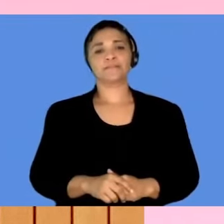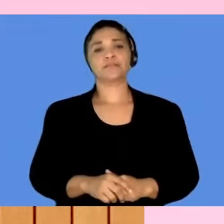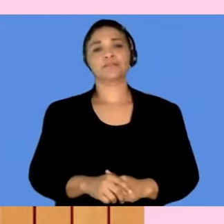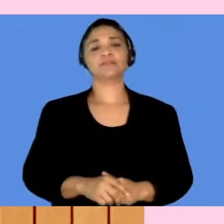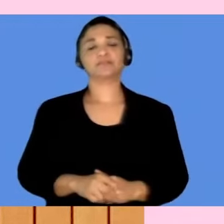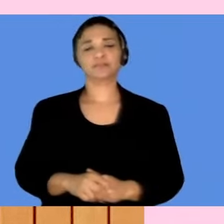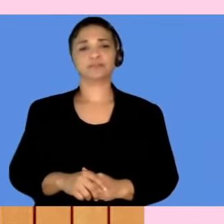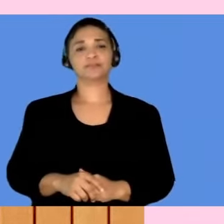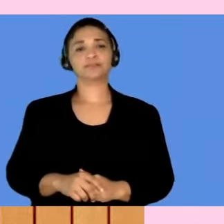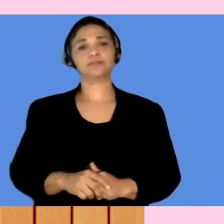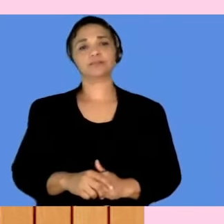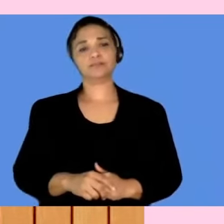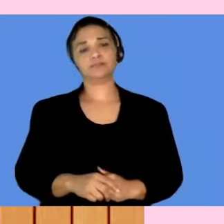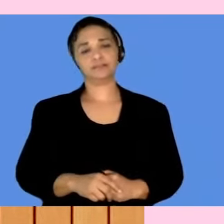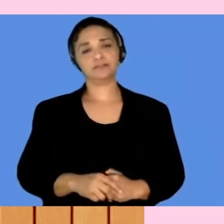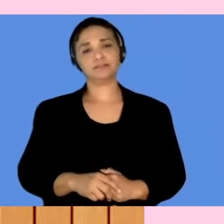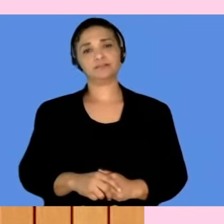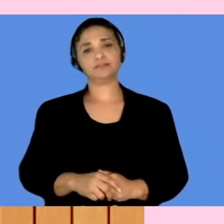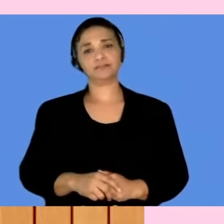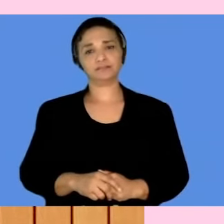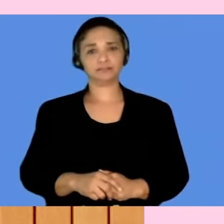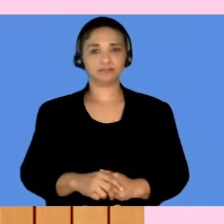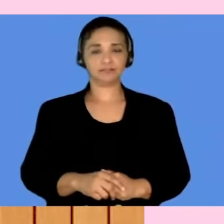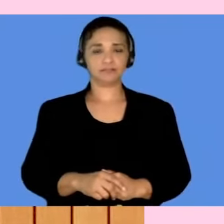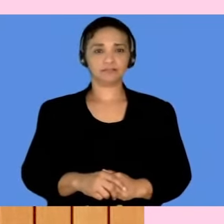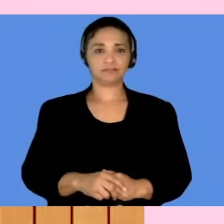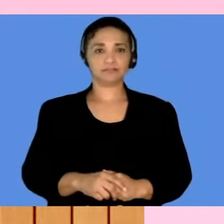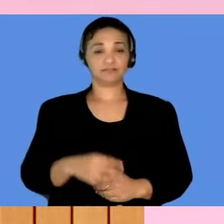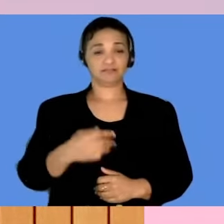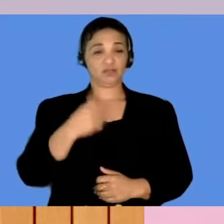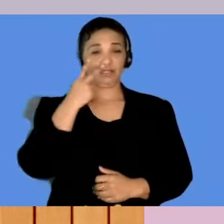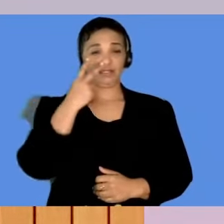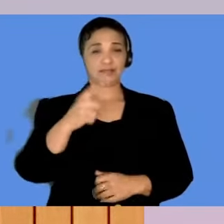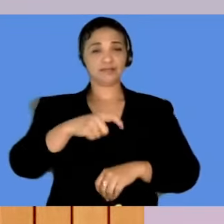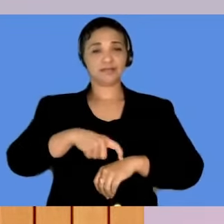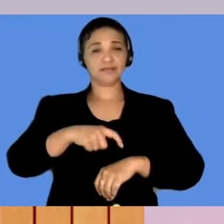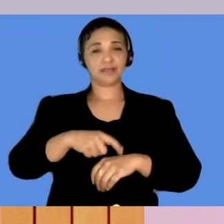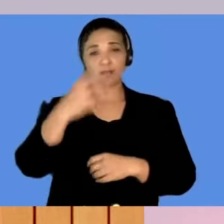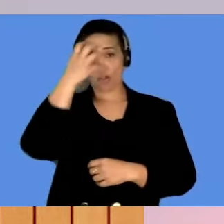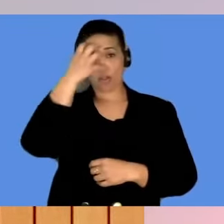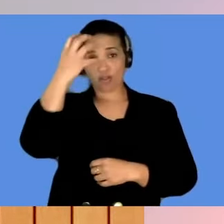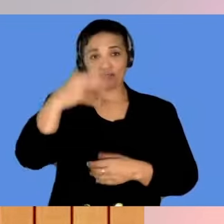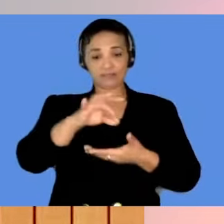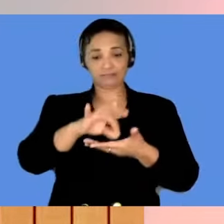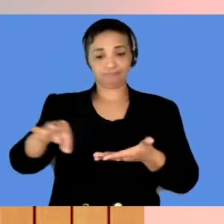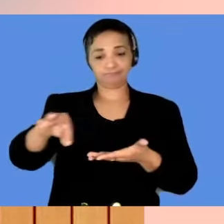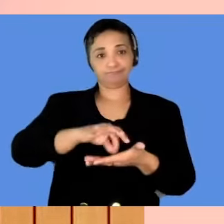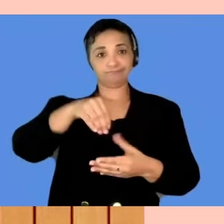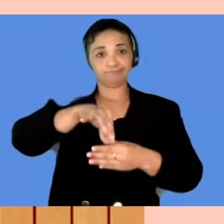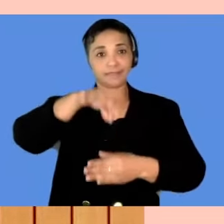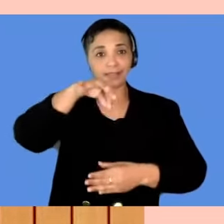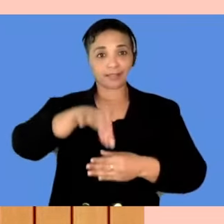nothing that we have, which is in context of elections, is accessible for people with